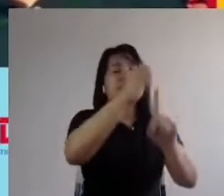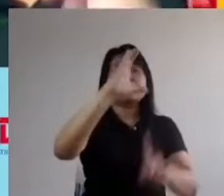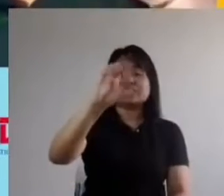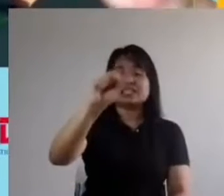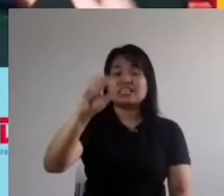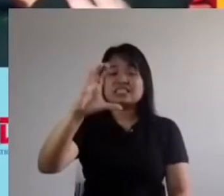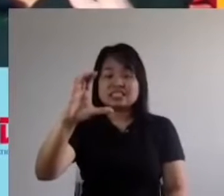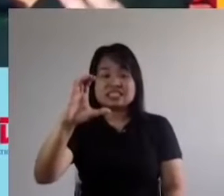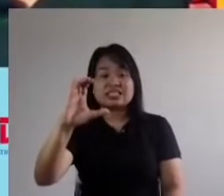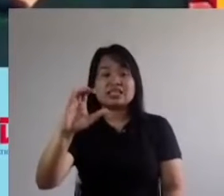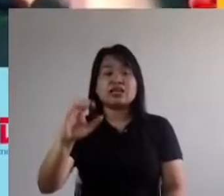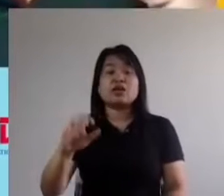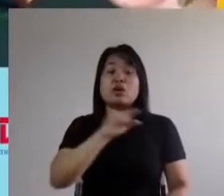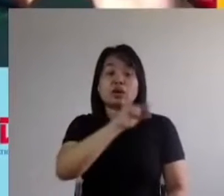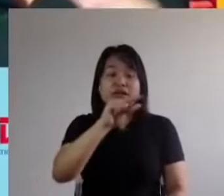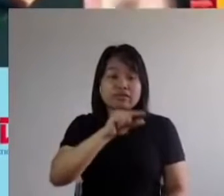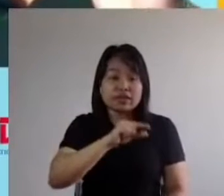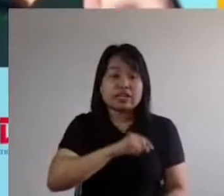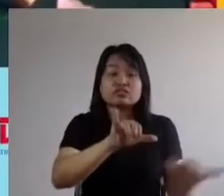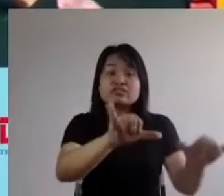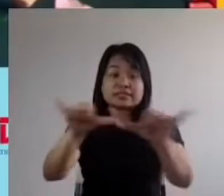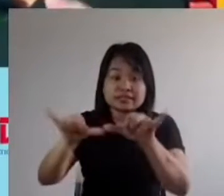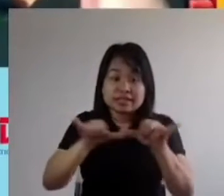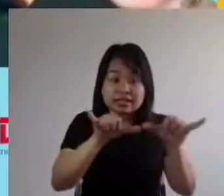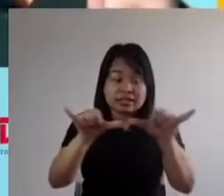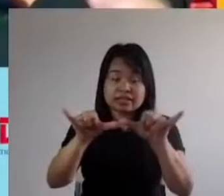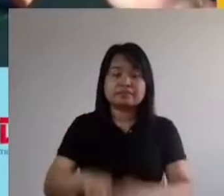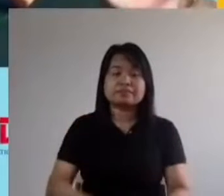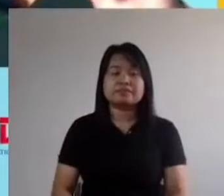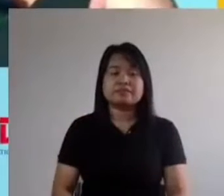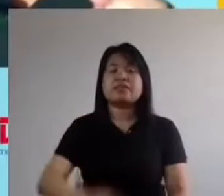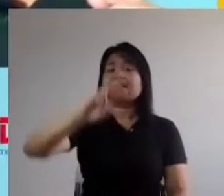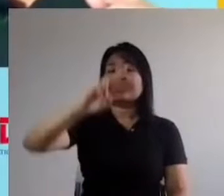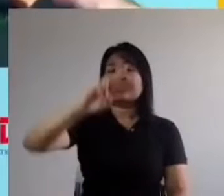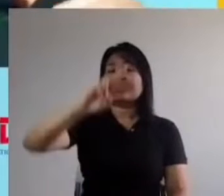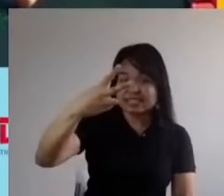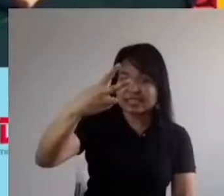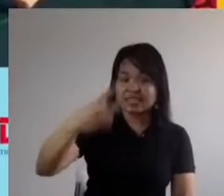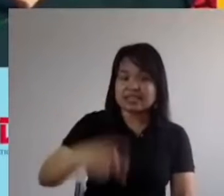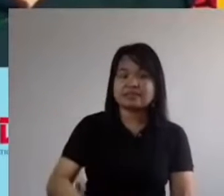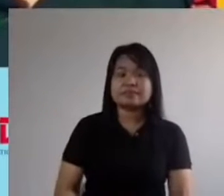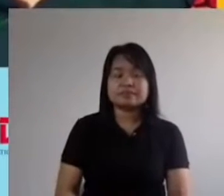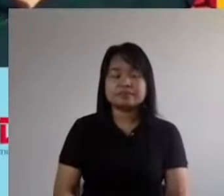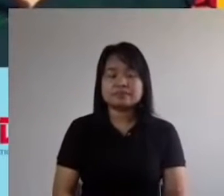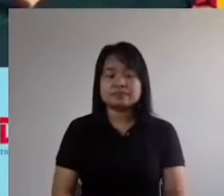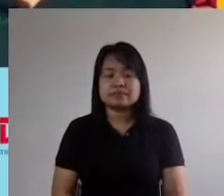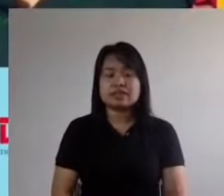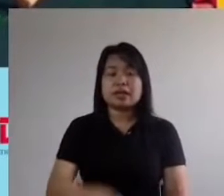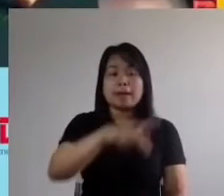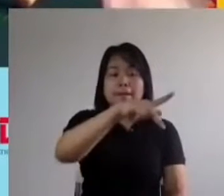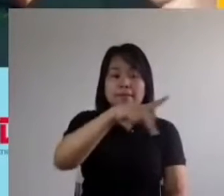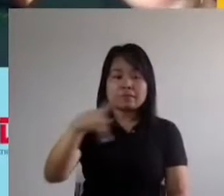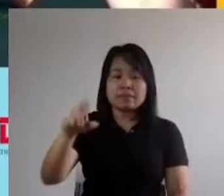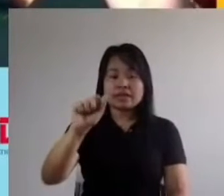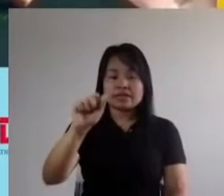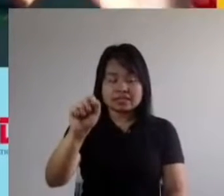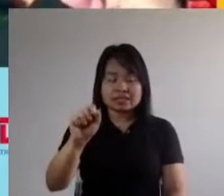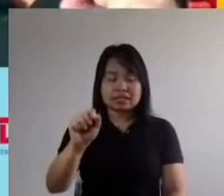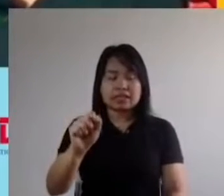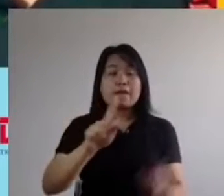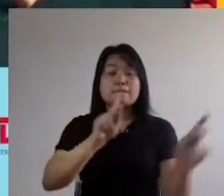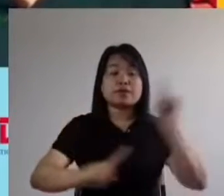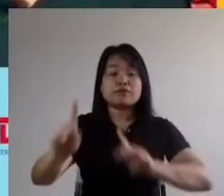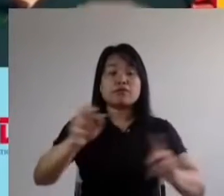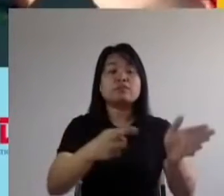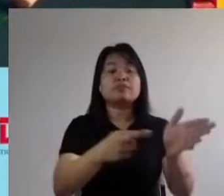position. Second, there is a requirement of PPST-based performance requirements. And then the